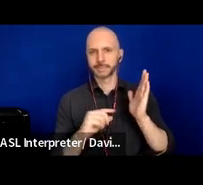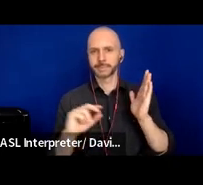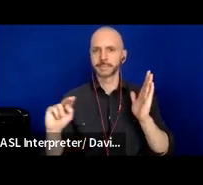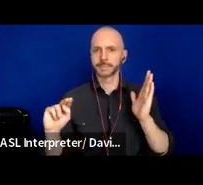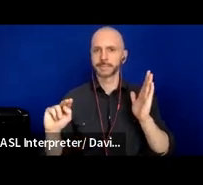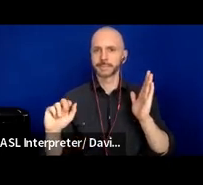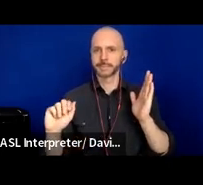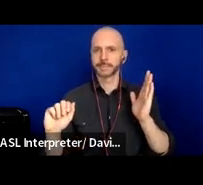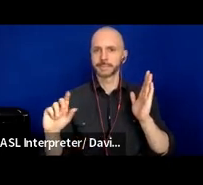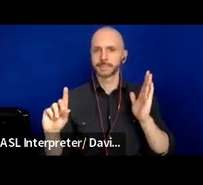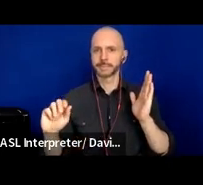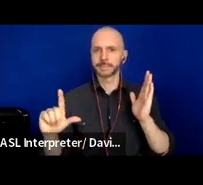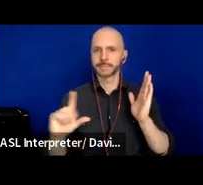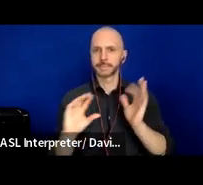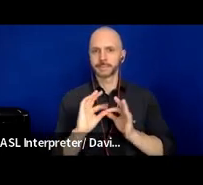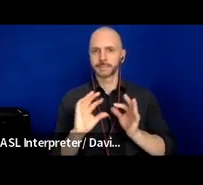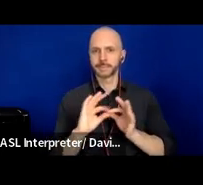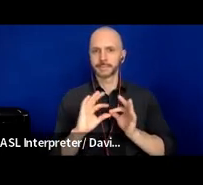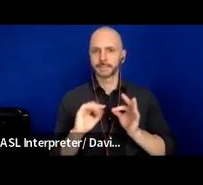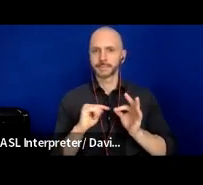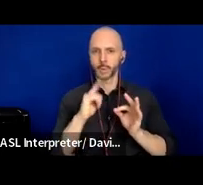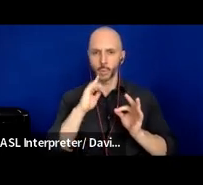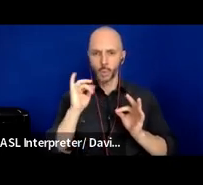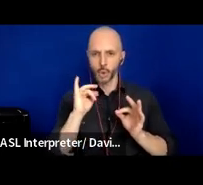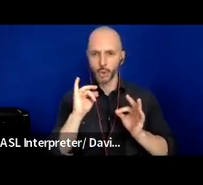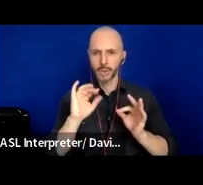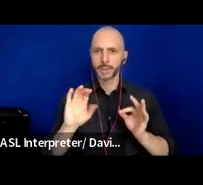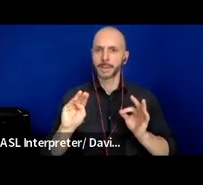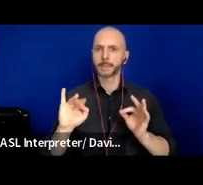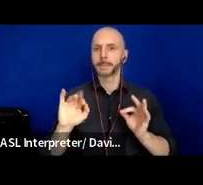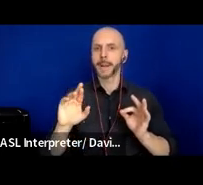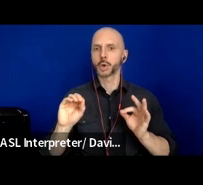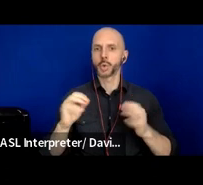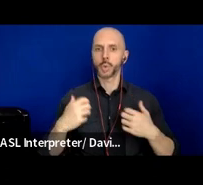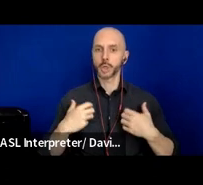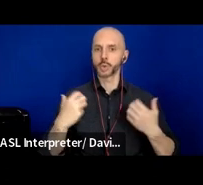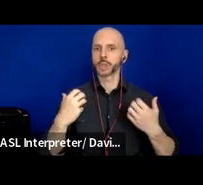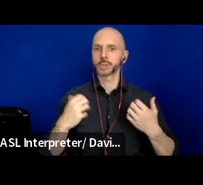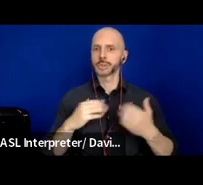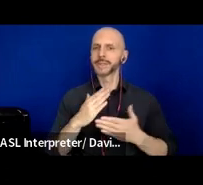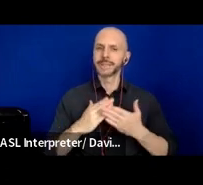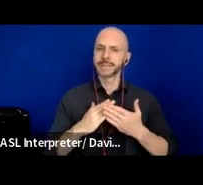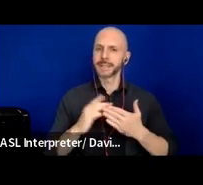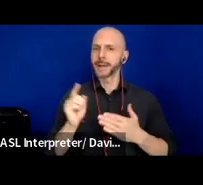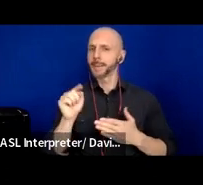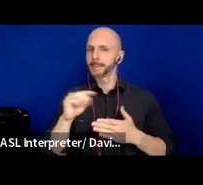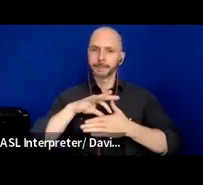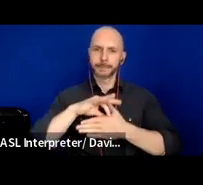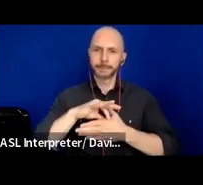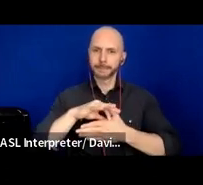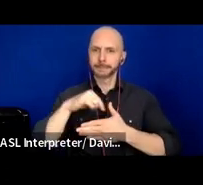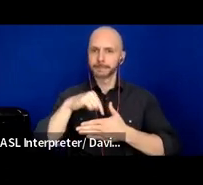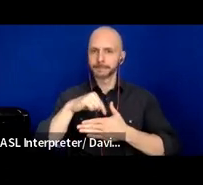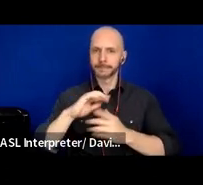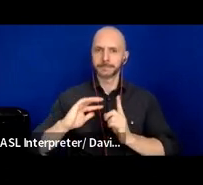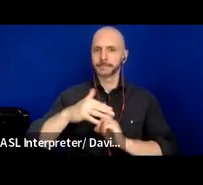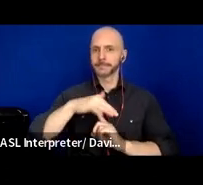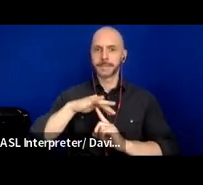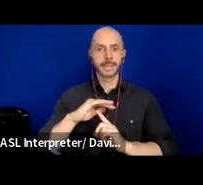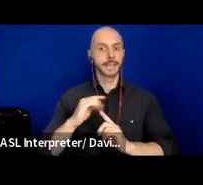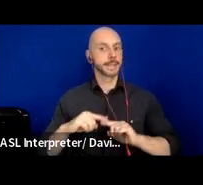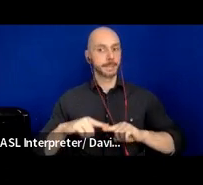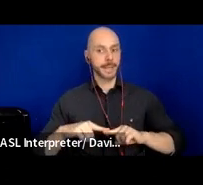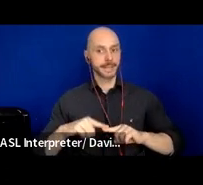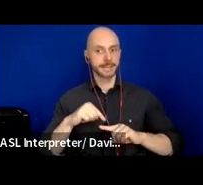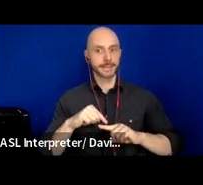say microaggression, sometimes for some people is a misnomer, because some of what's seen as a microaggression in a context can feel like a macroaggression. But